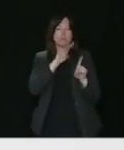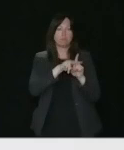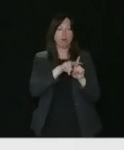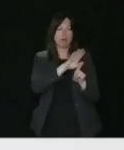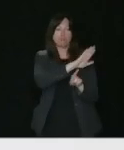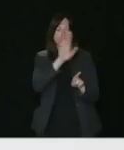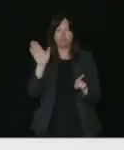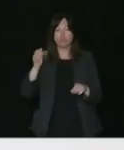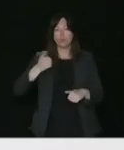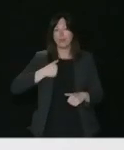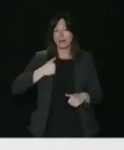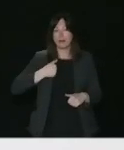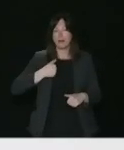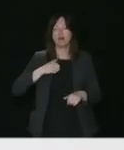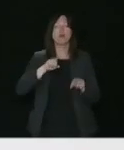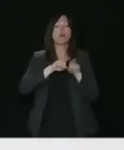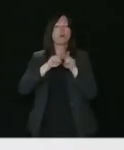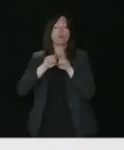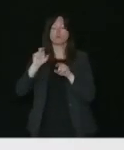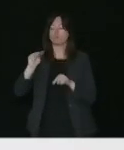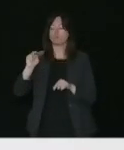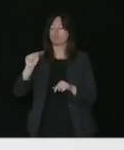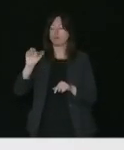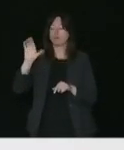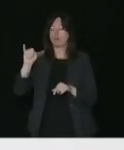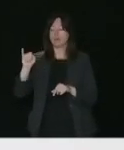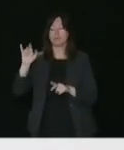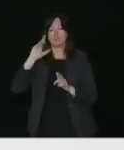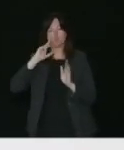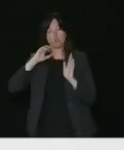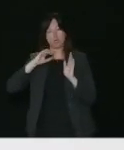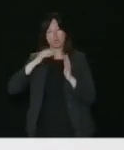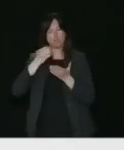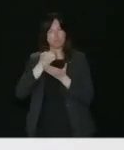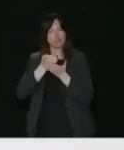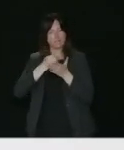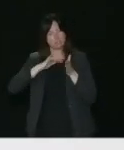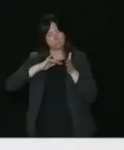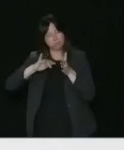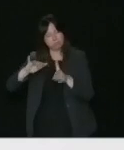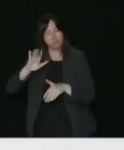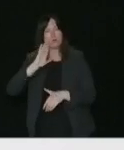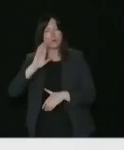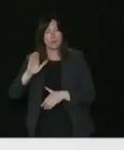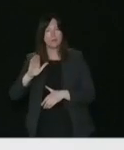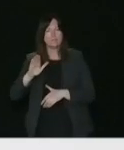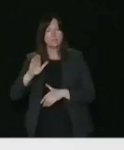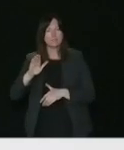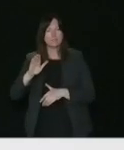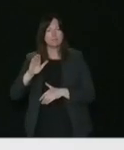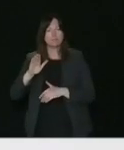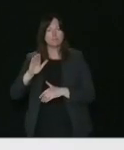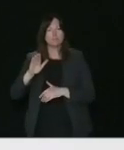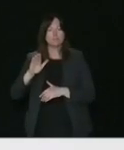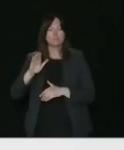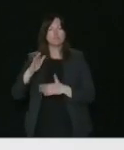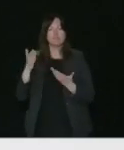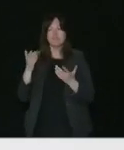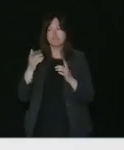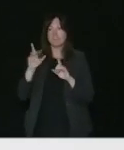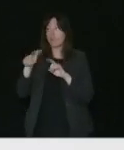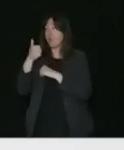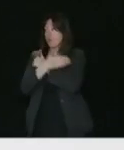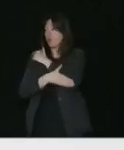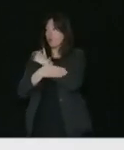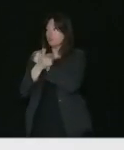context, and then NACI will also look at the data as it continues to evolve and become available from other